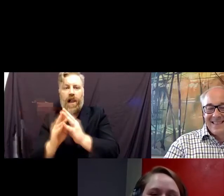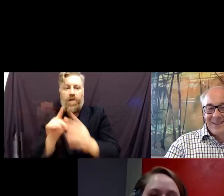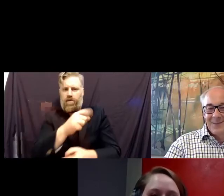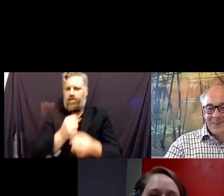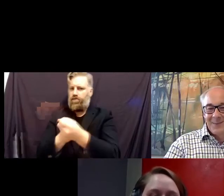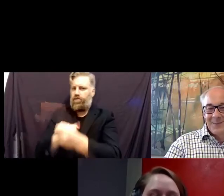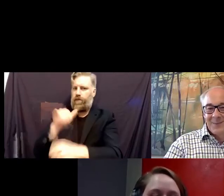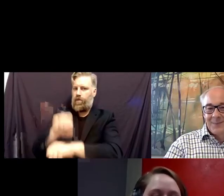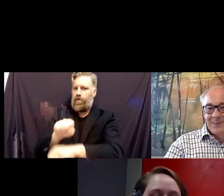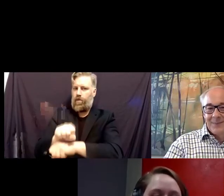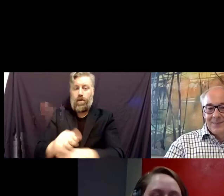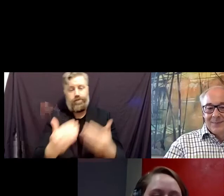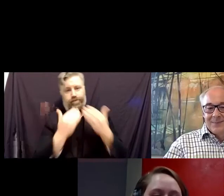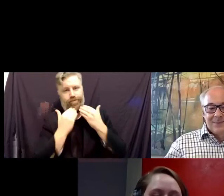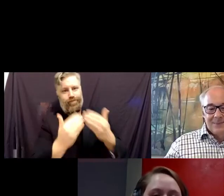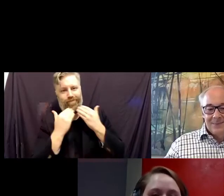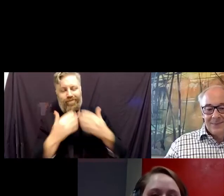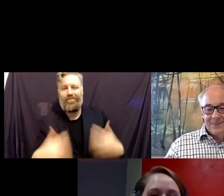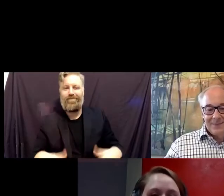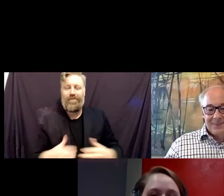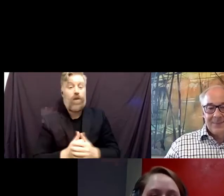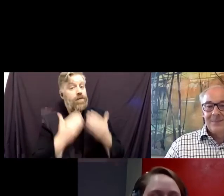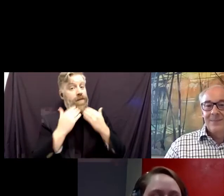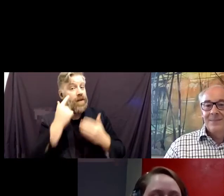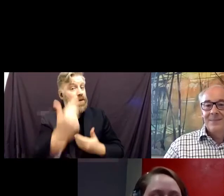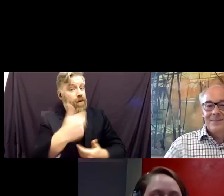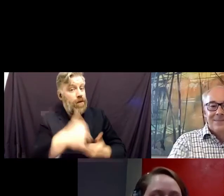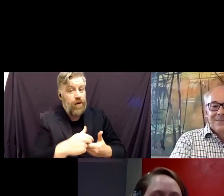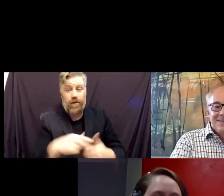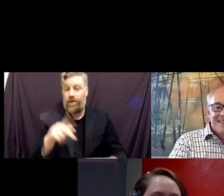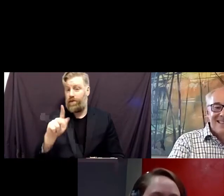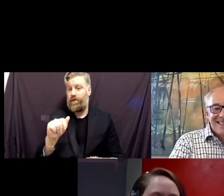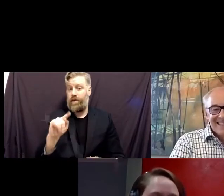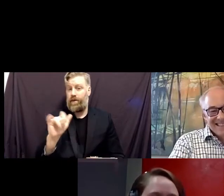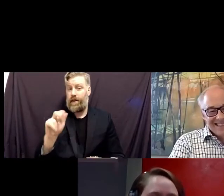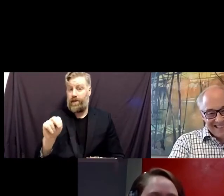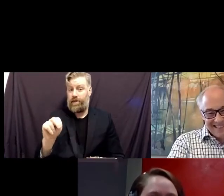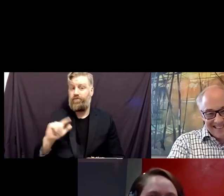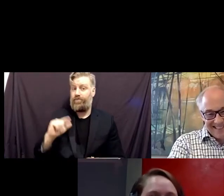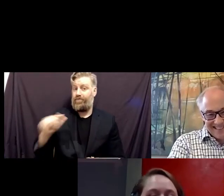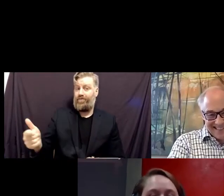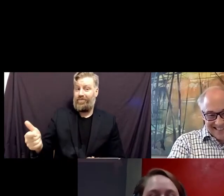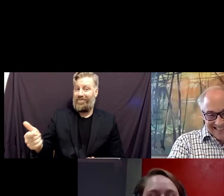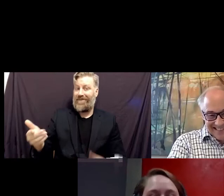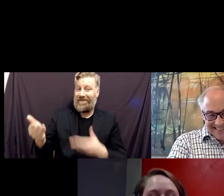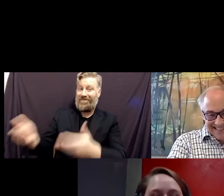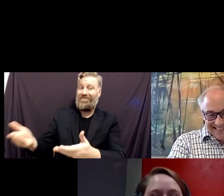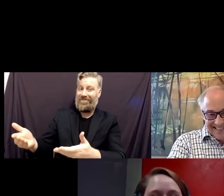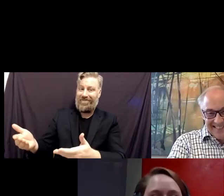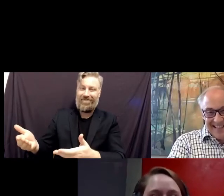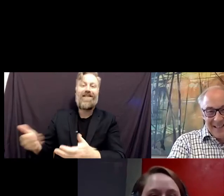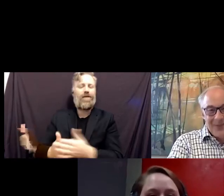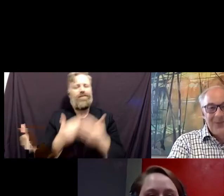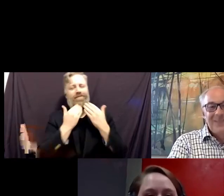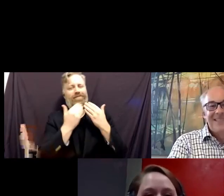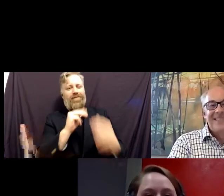So thank you, Martin, for being here. And Caitlin, I think it's time for you to shine, girl. Thank you so much, Martin.